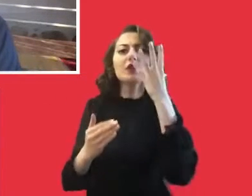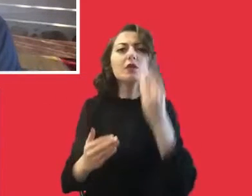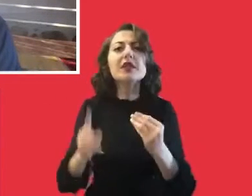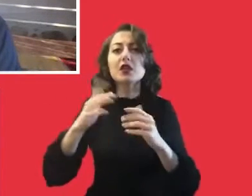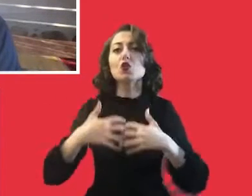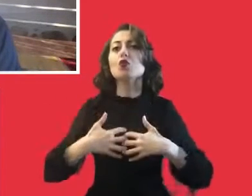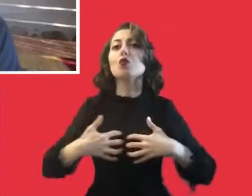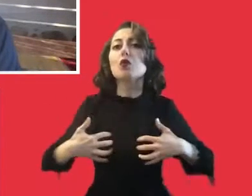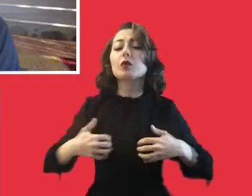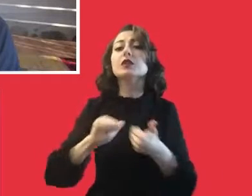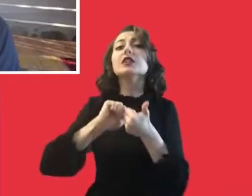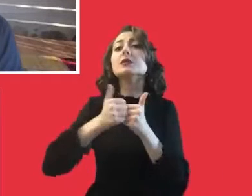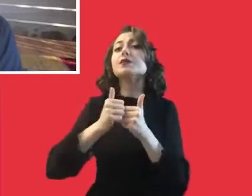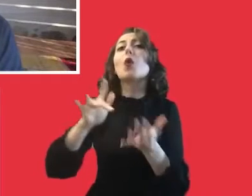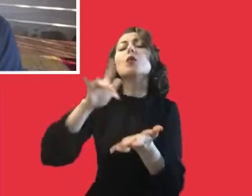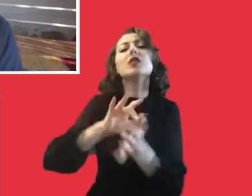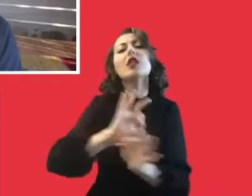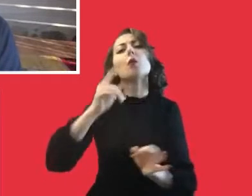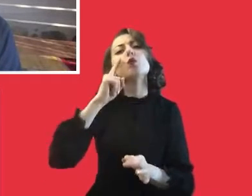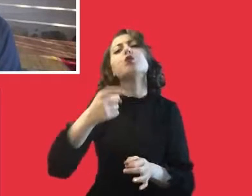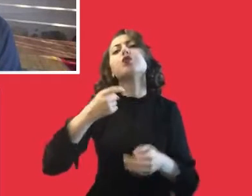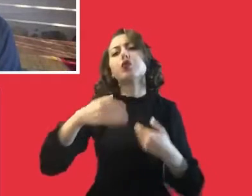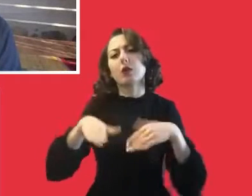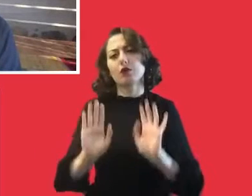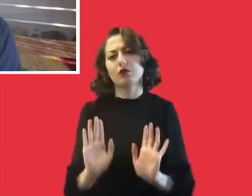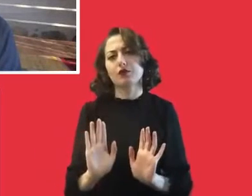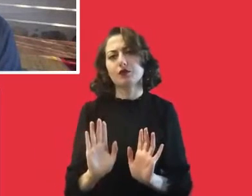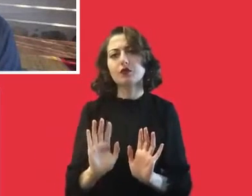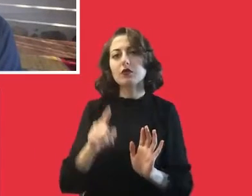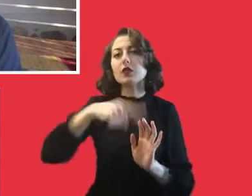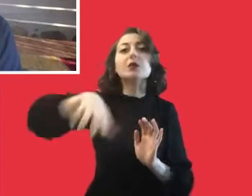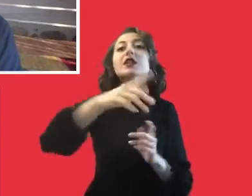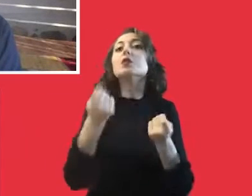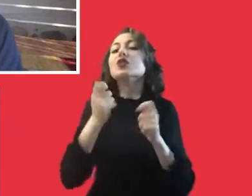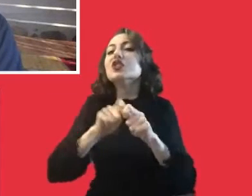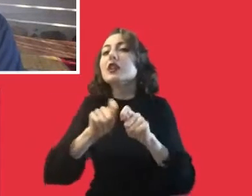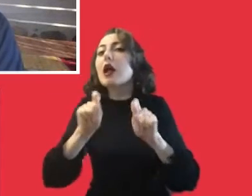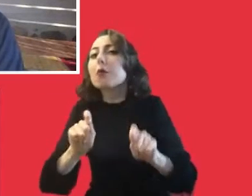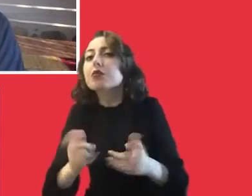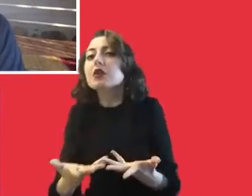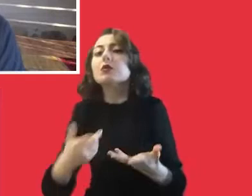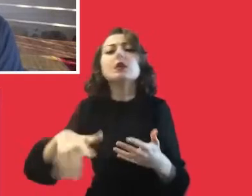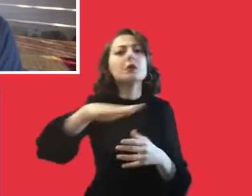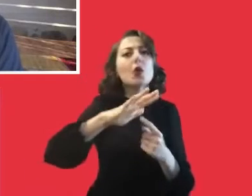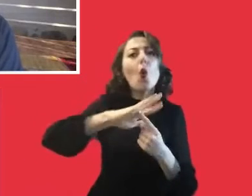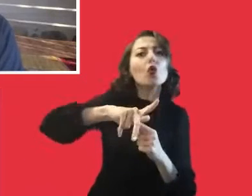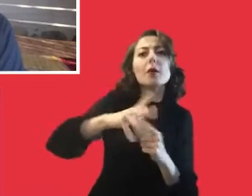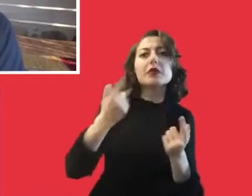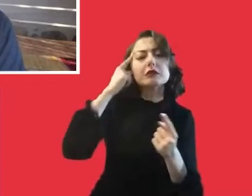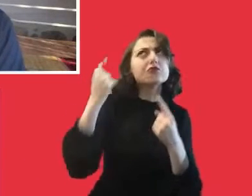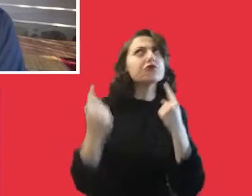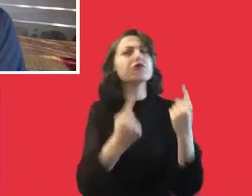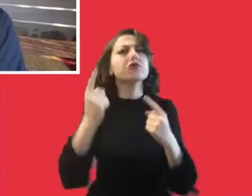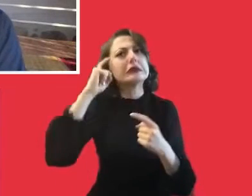our sports life because we want to have this fair and peaceful environment for the sports, and we decided to have